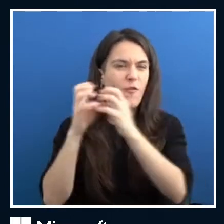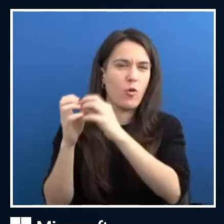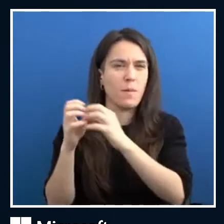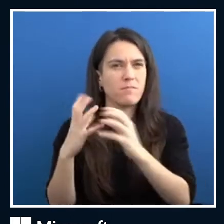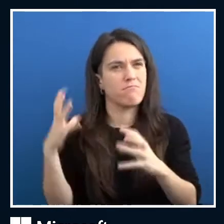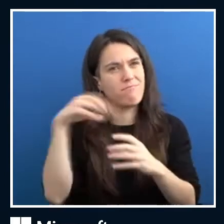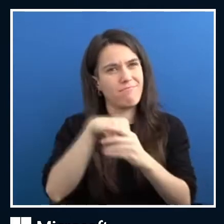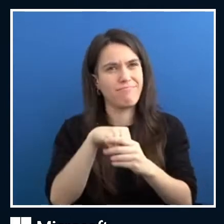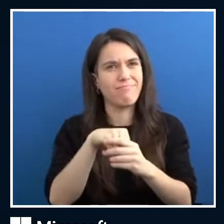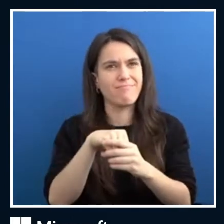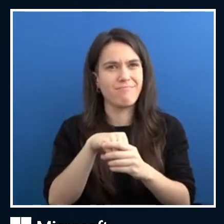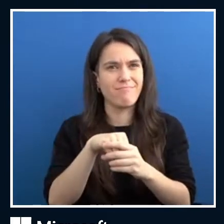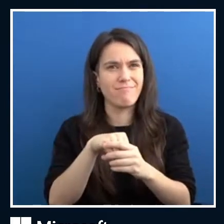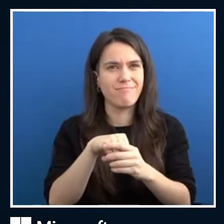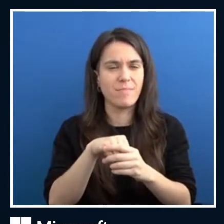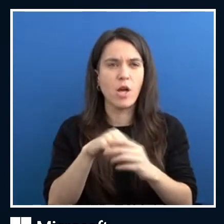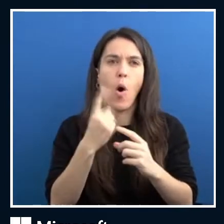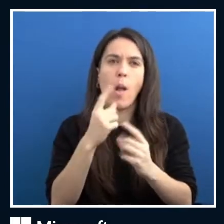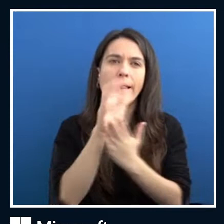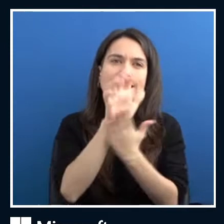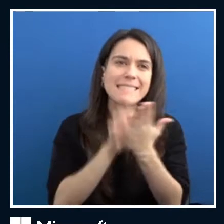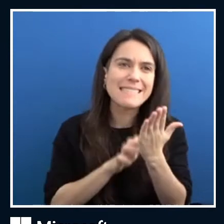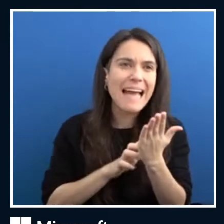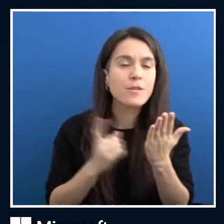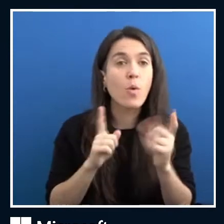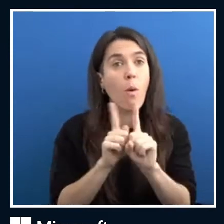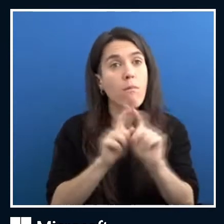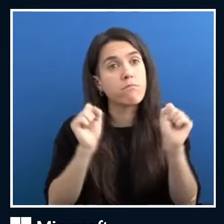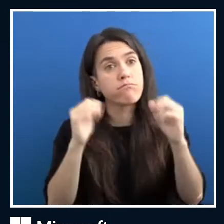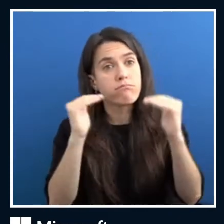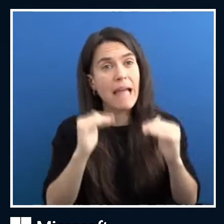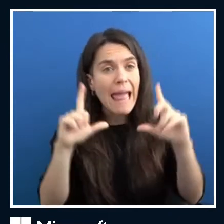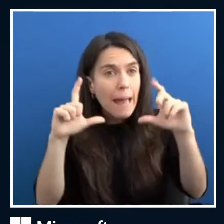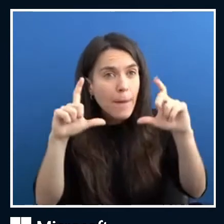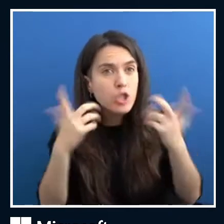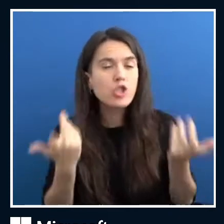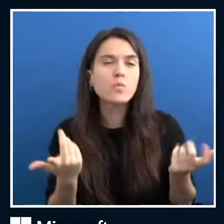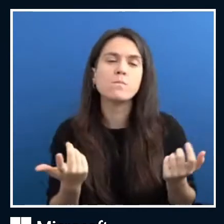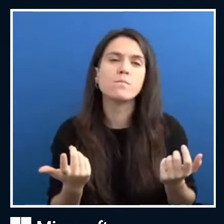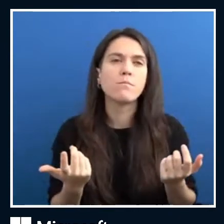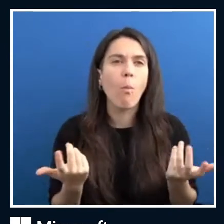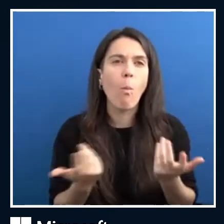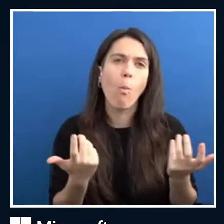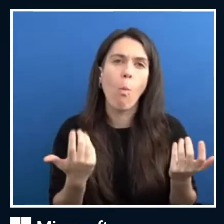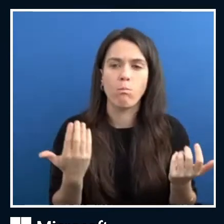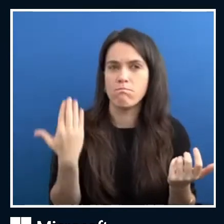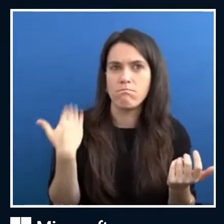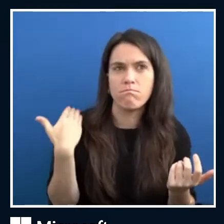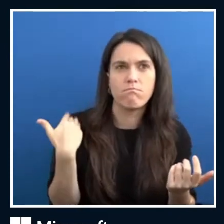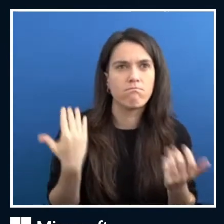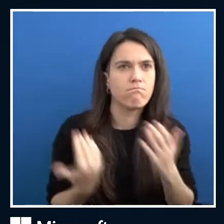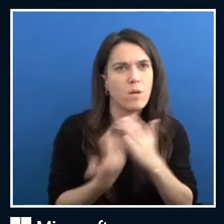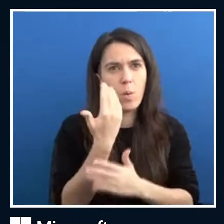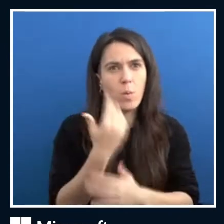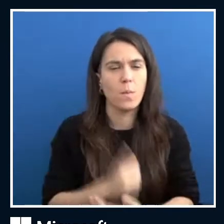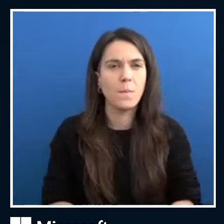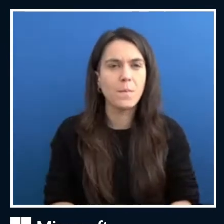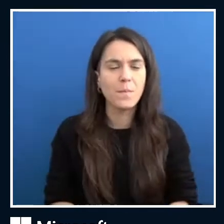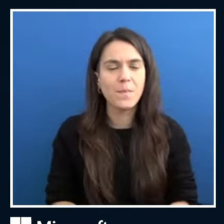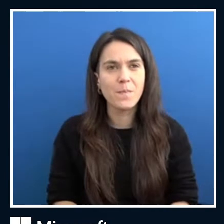only text, say image transformers and recent versions of it. And another group